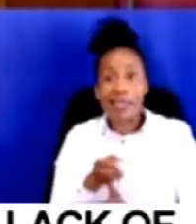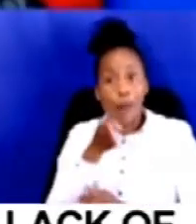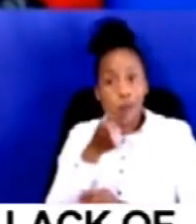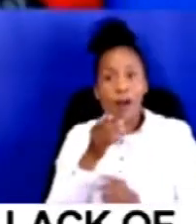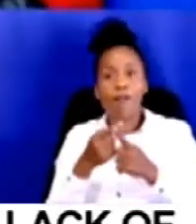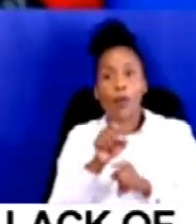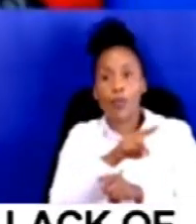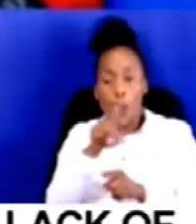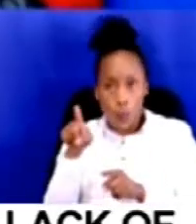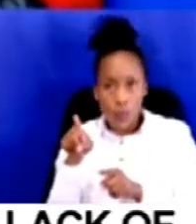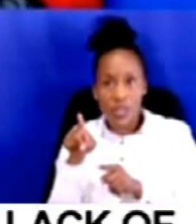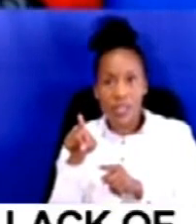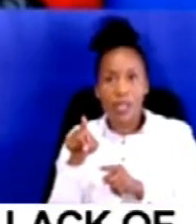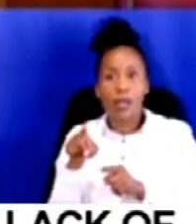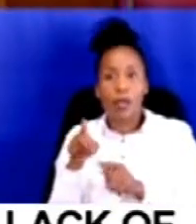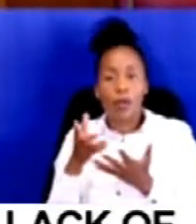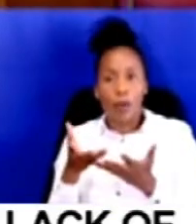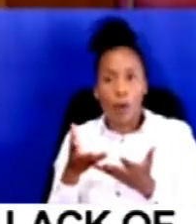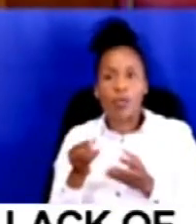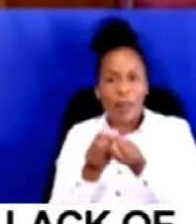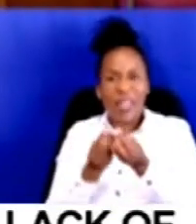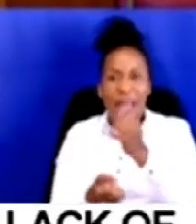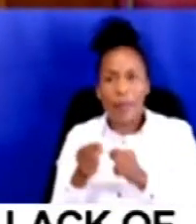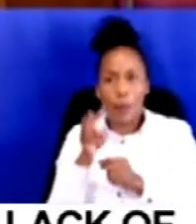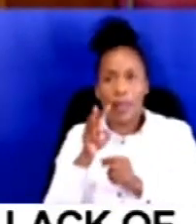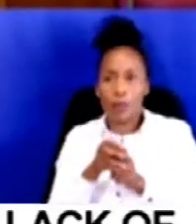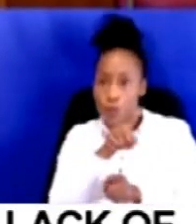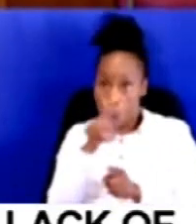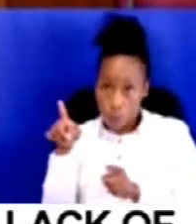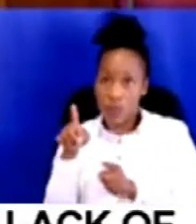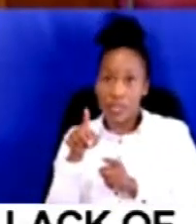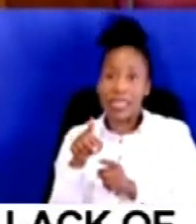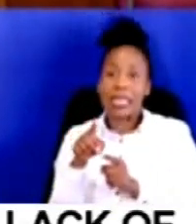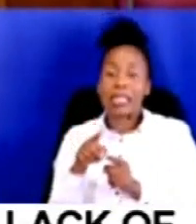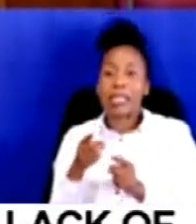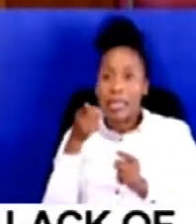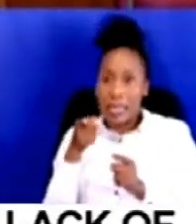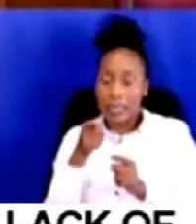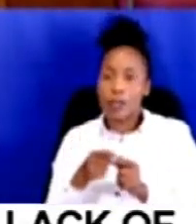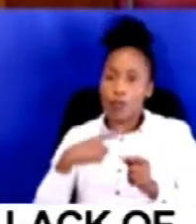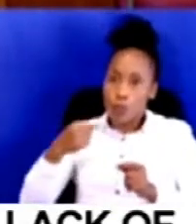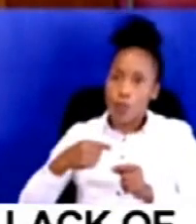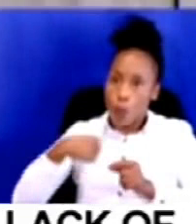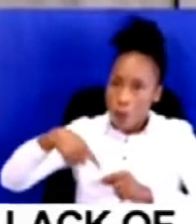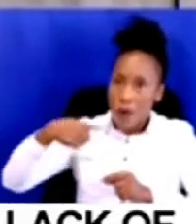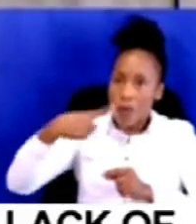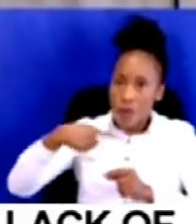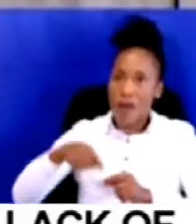those who repeatedly ignore the recommendation of the Auditor General? Thank you. Thank